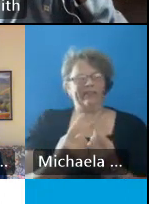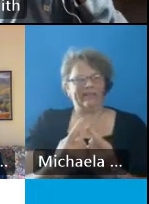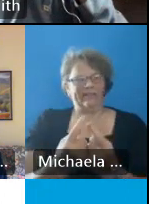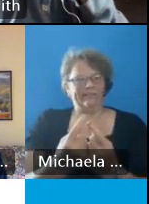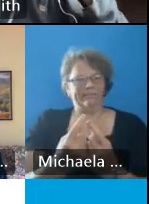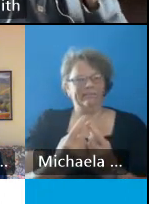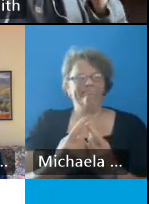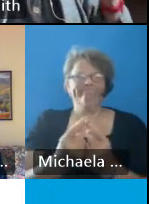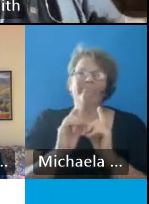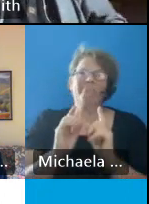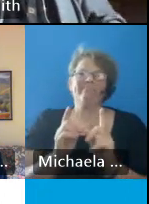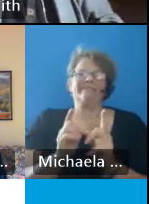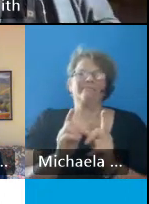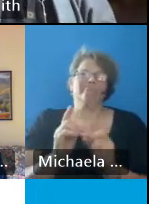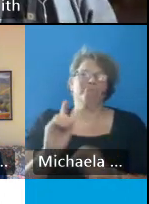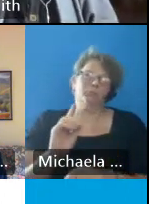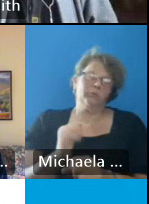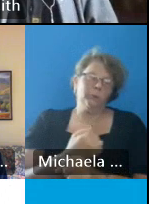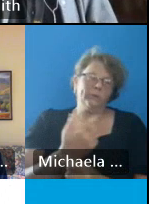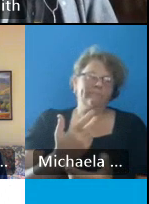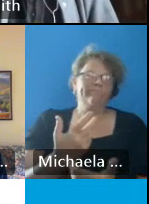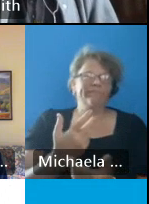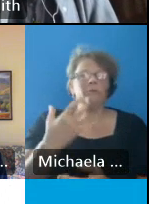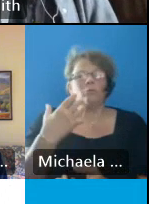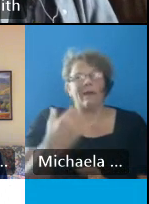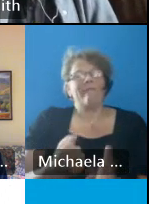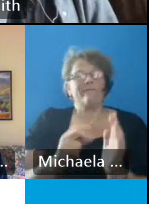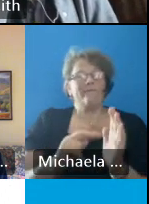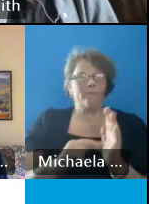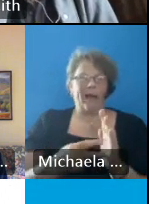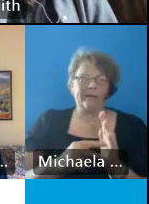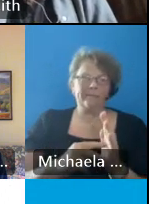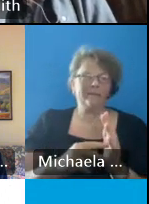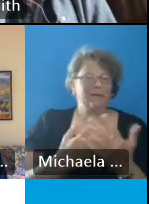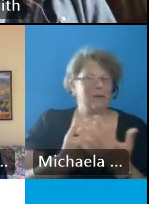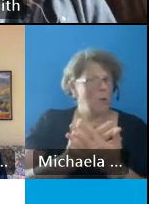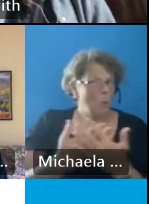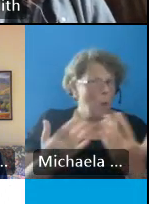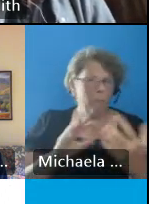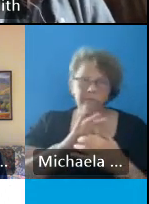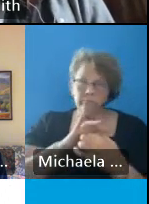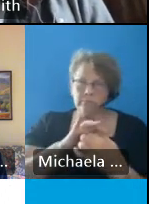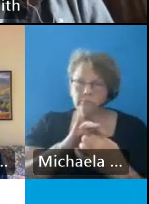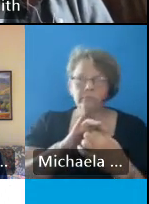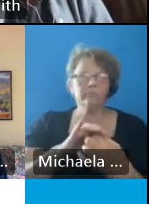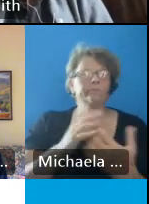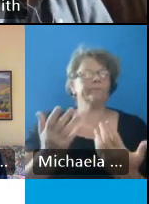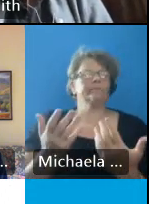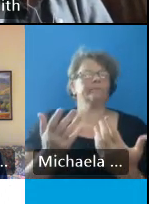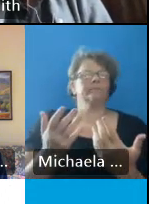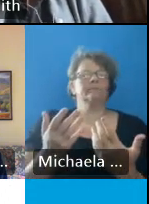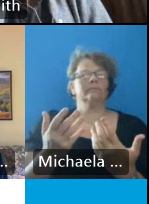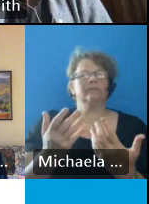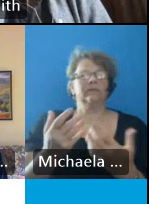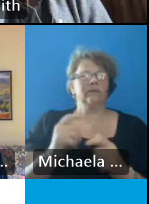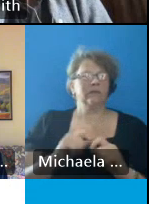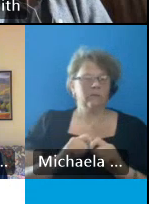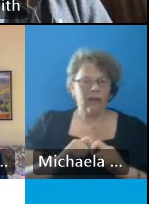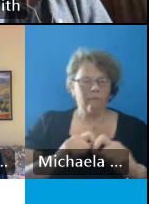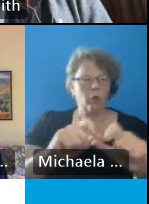kind of where we are now, where we've got a plan, we've done a lot of engagement, we're carrying on with that engagement, obviously, like we are today,